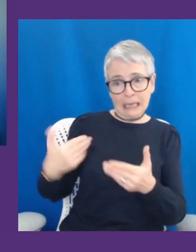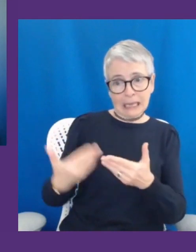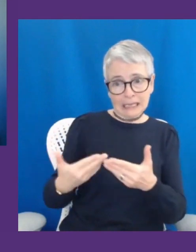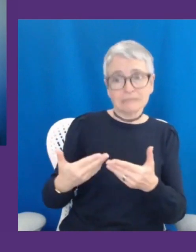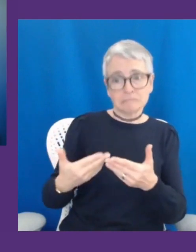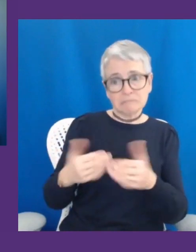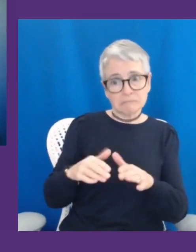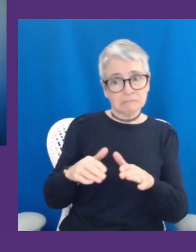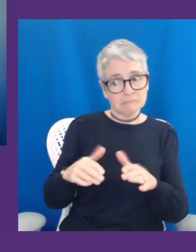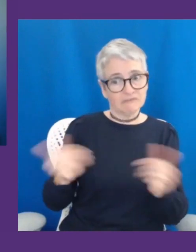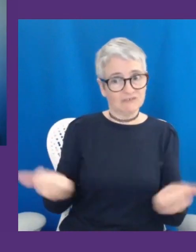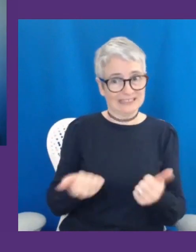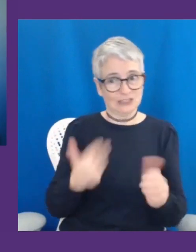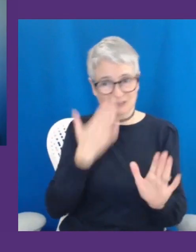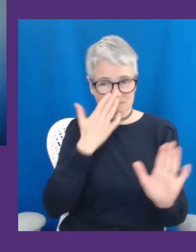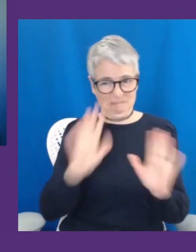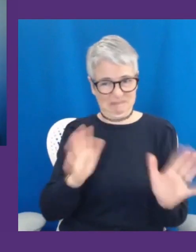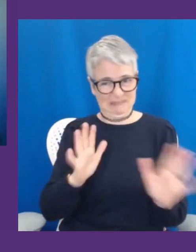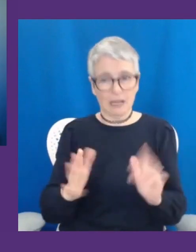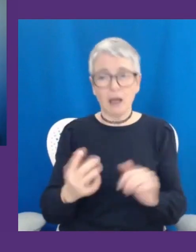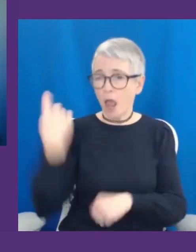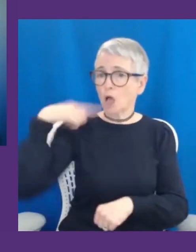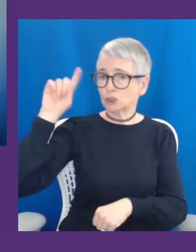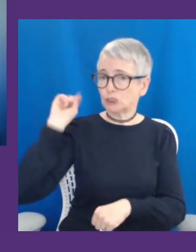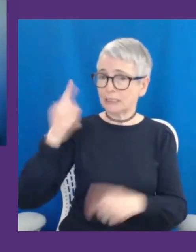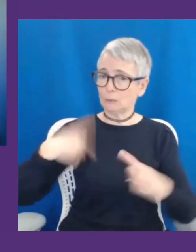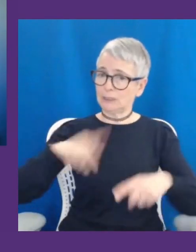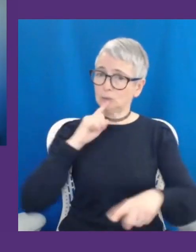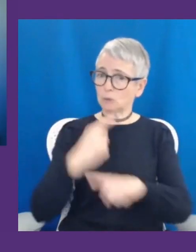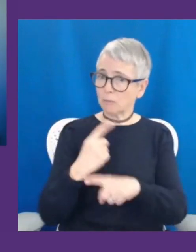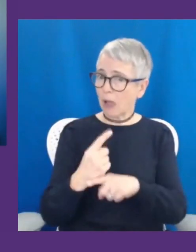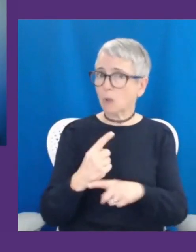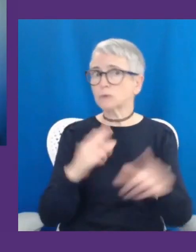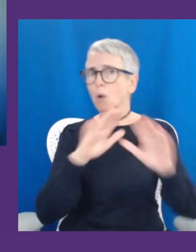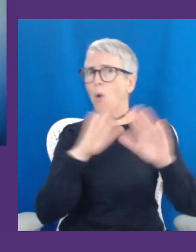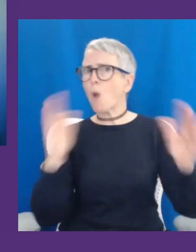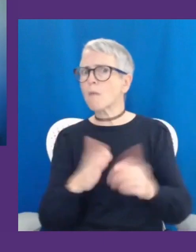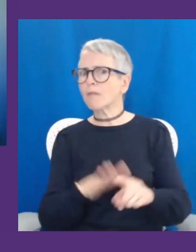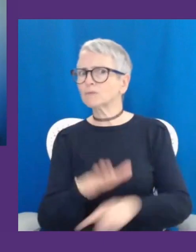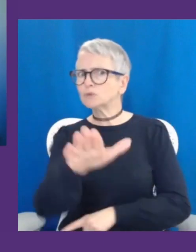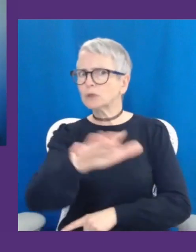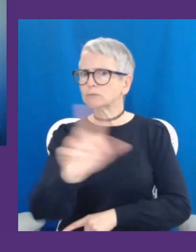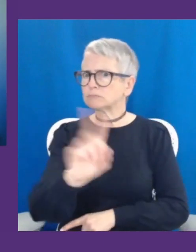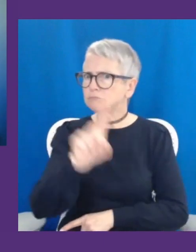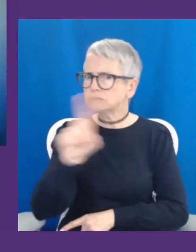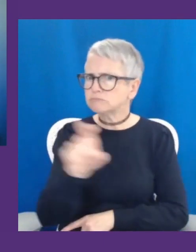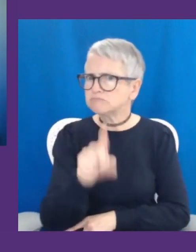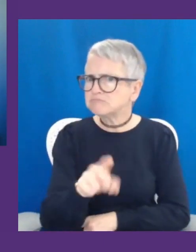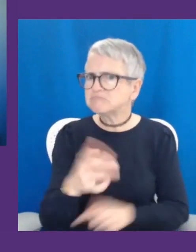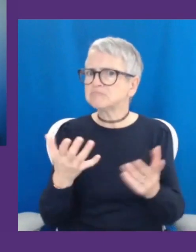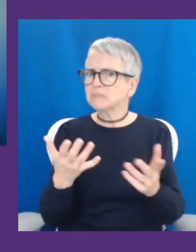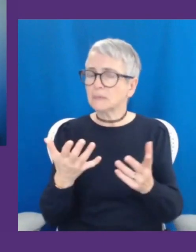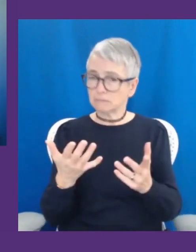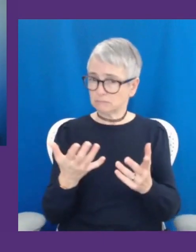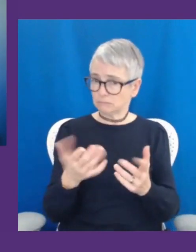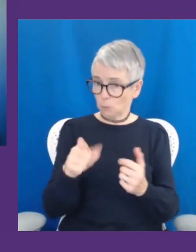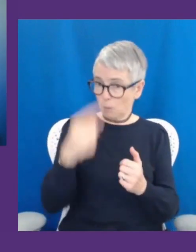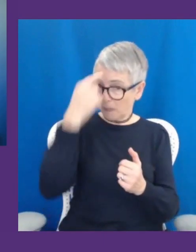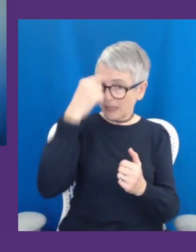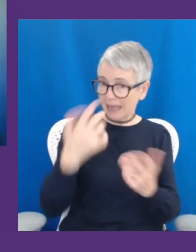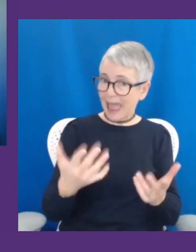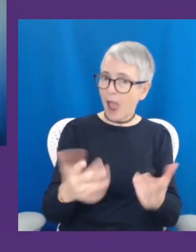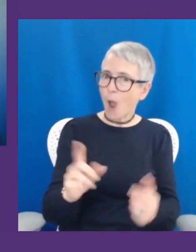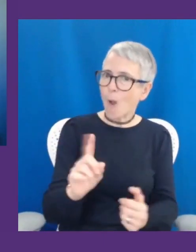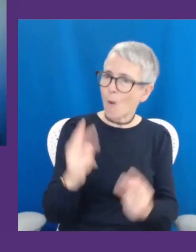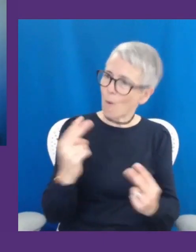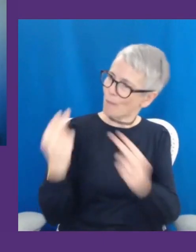talked about this time last year. Mm-hmm. Is there a lasting effect of that? Is stuff drifting backwards, do you think, broadly in